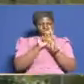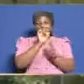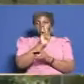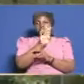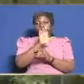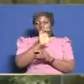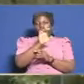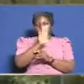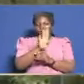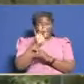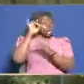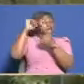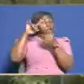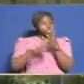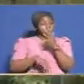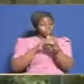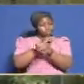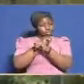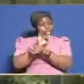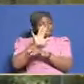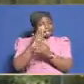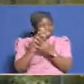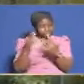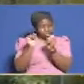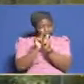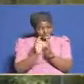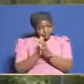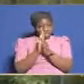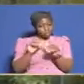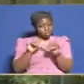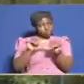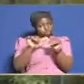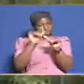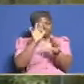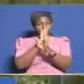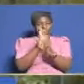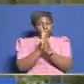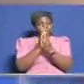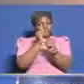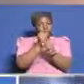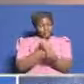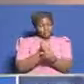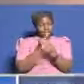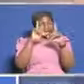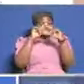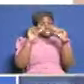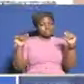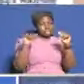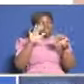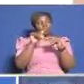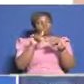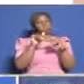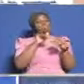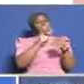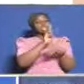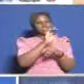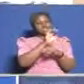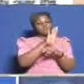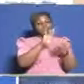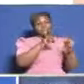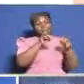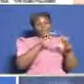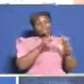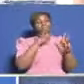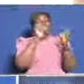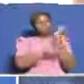its assets and maintain its operations. A statement from the receivership manager says it has so far